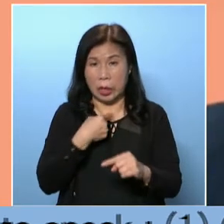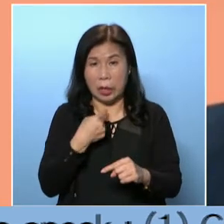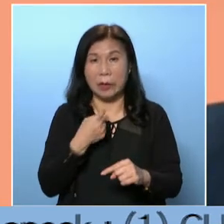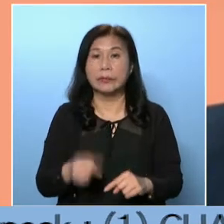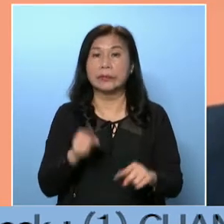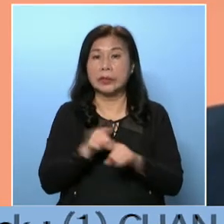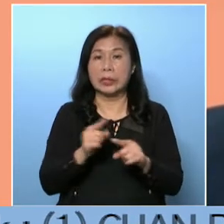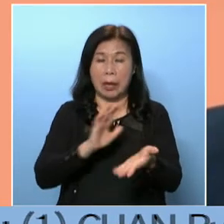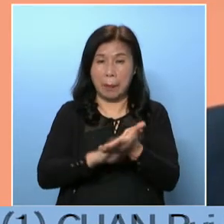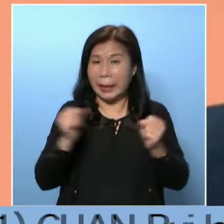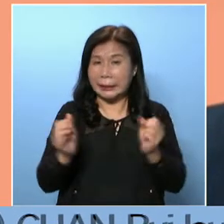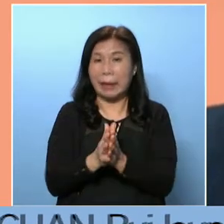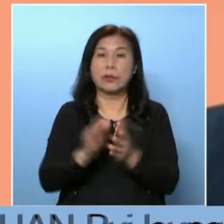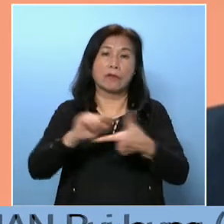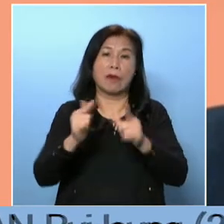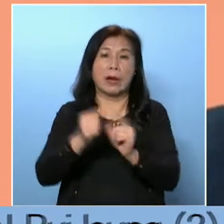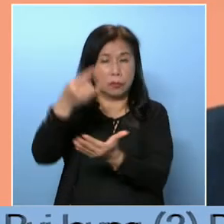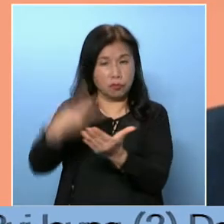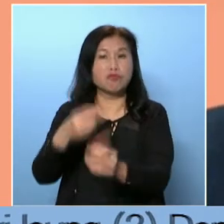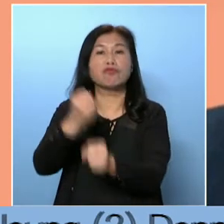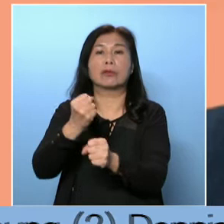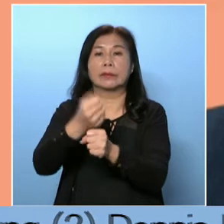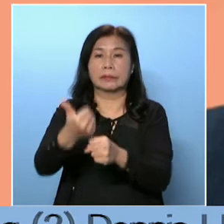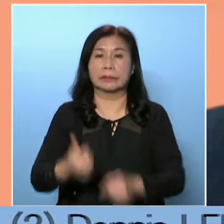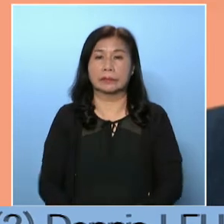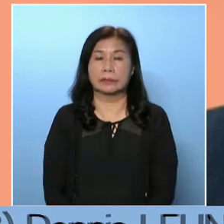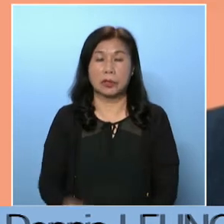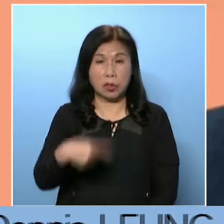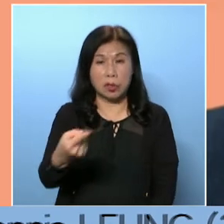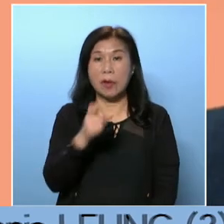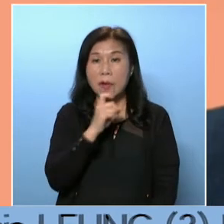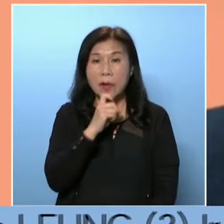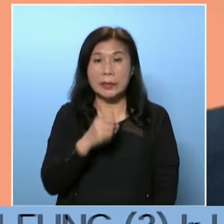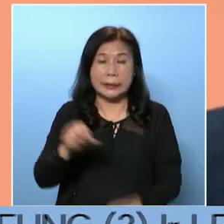Patients confirmed should be removed from home as soon as possible.